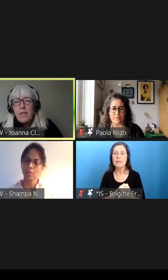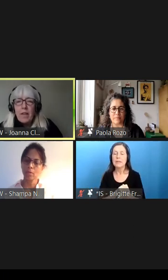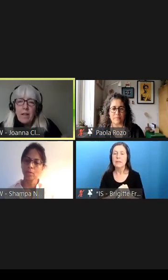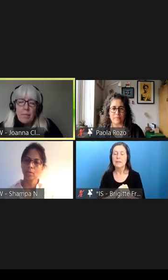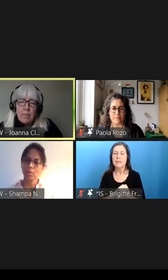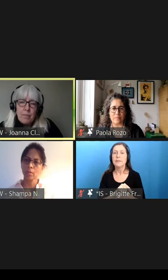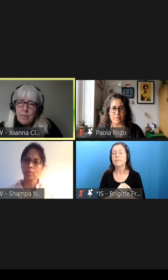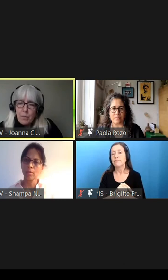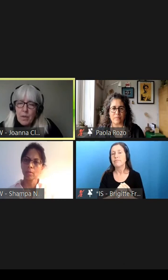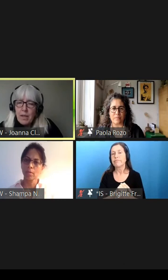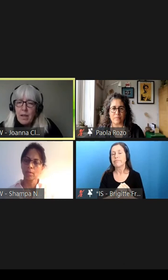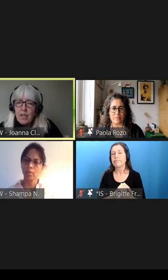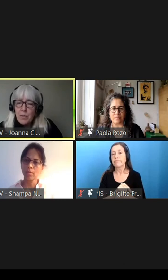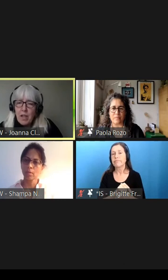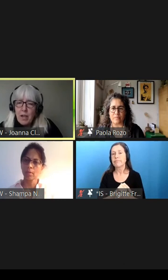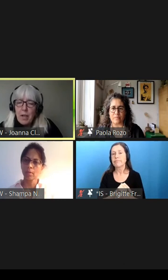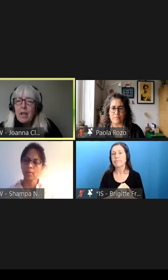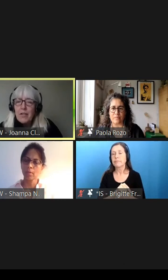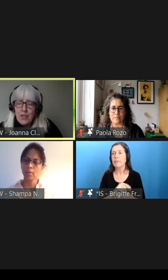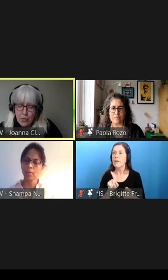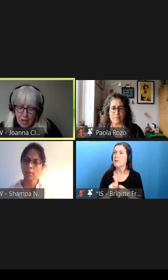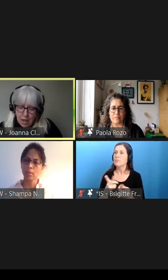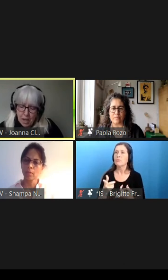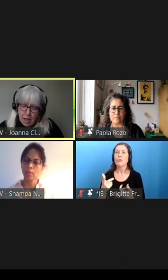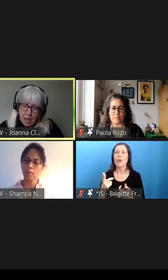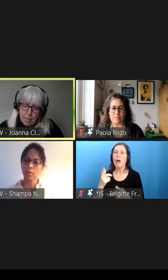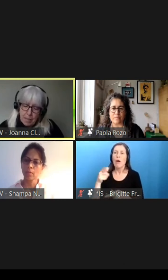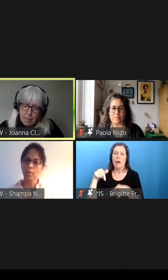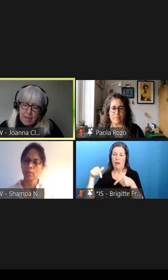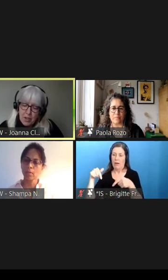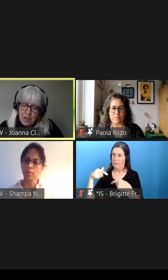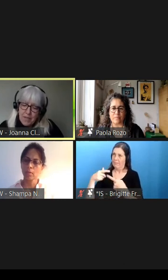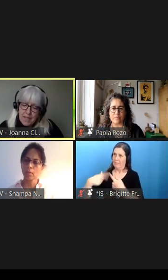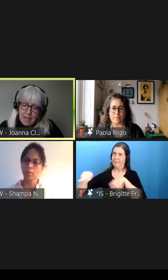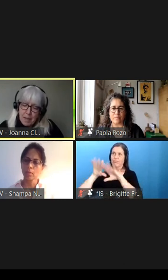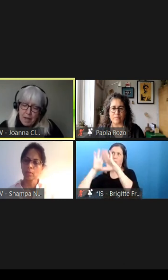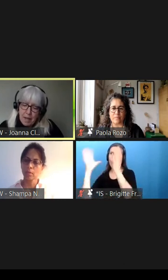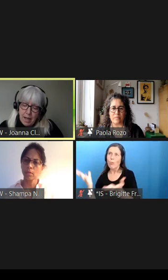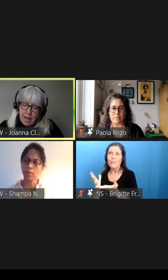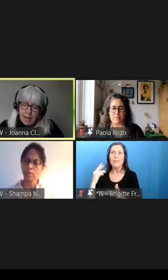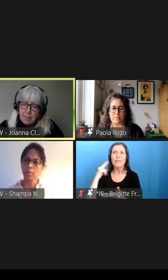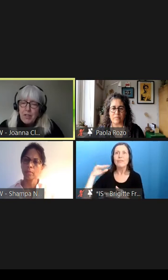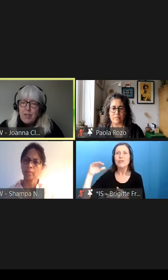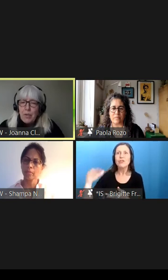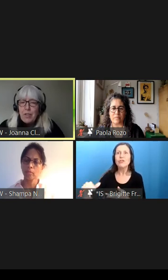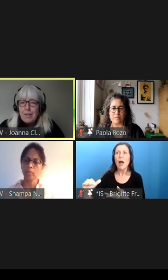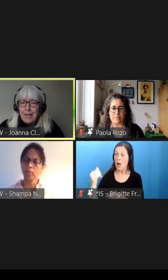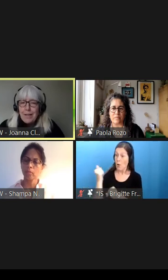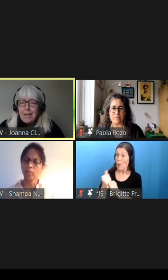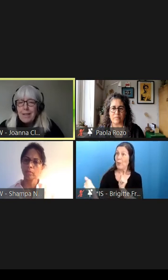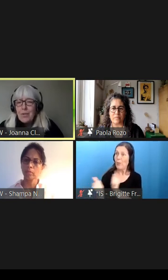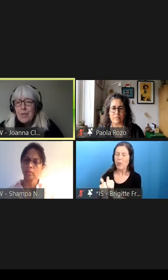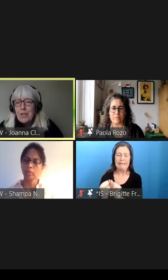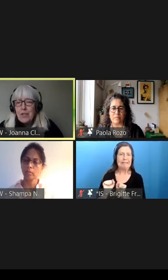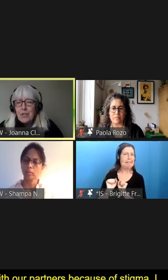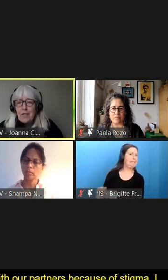with us, with our partners, because of stigma. And I'm going to also link to